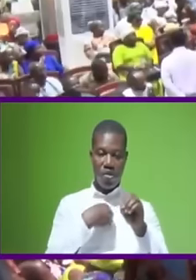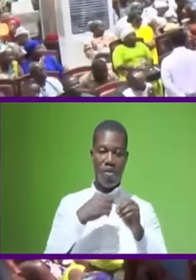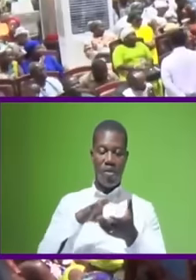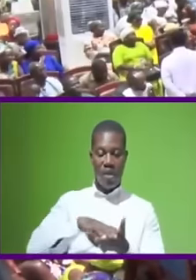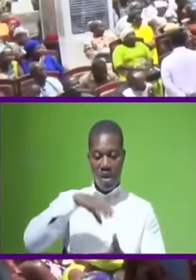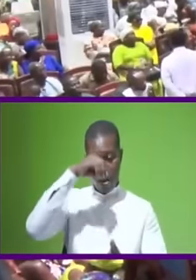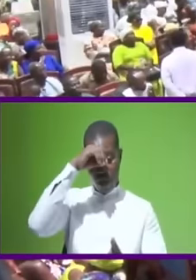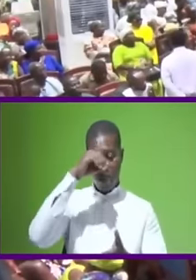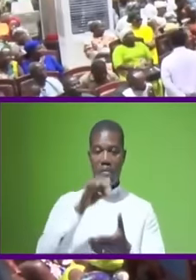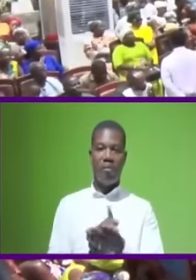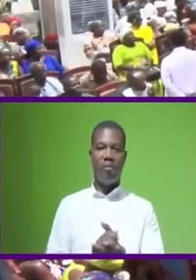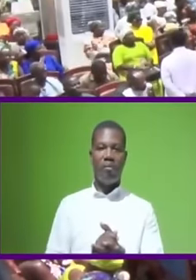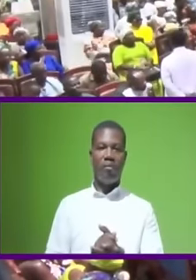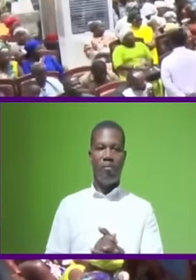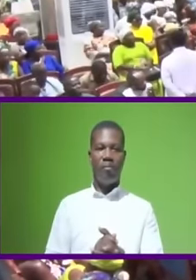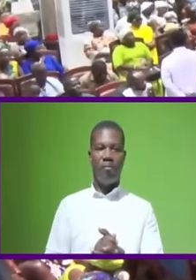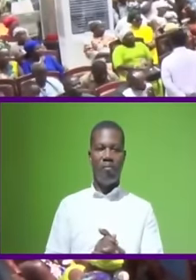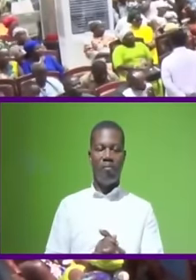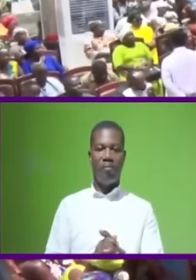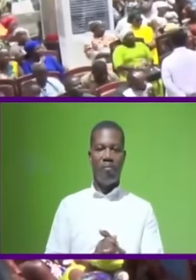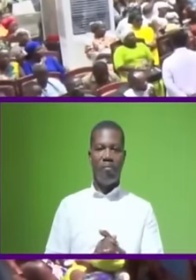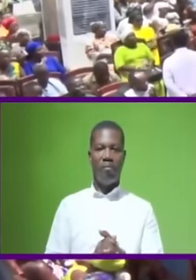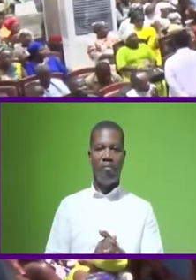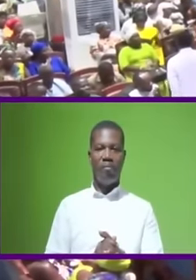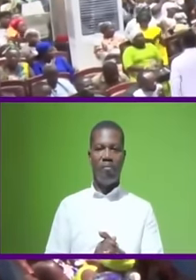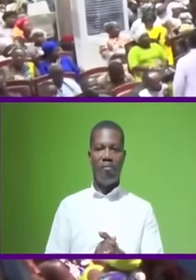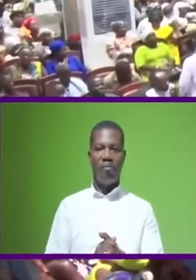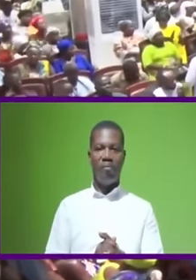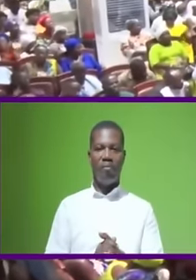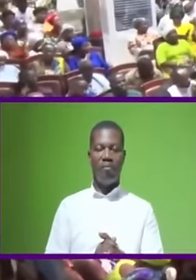me and learn of me. Yes.